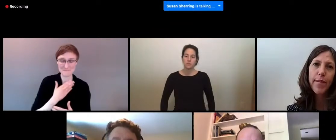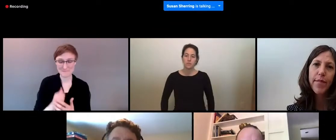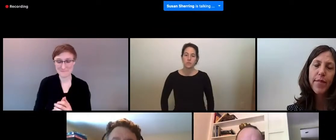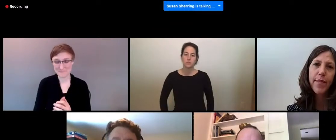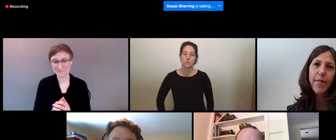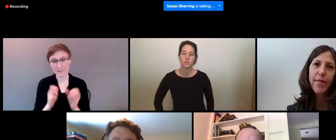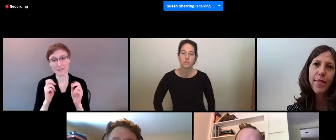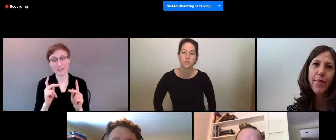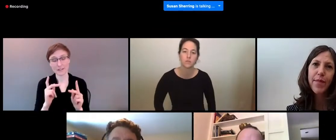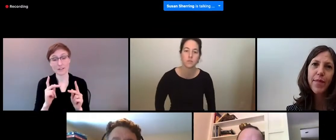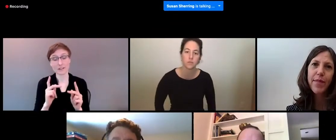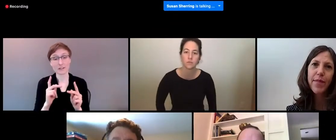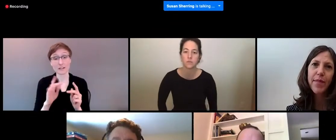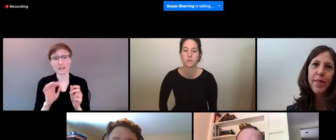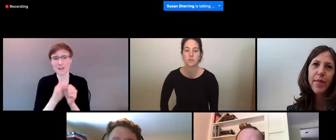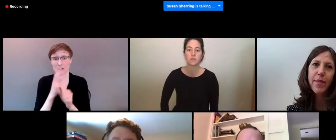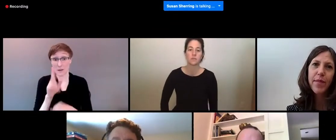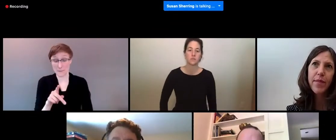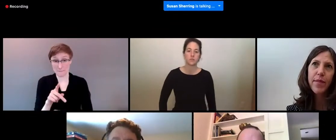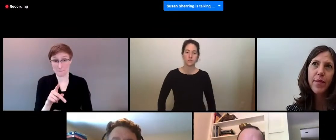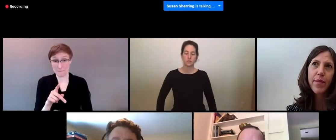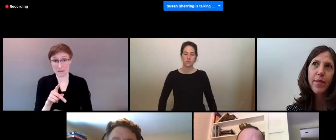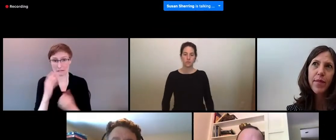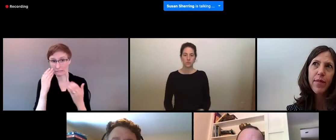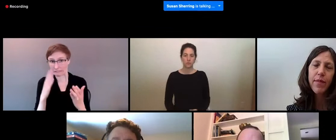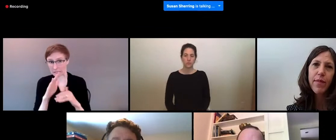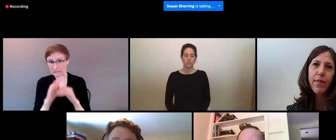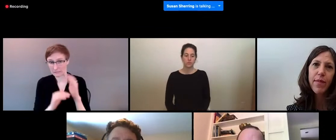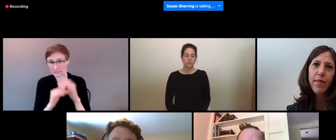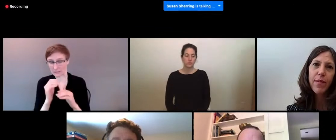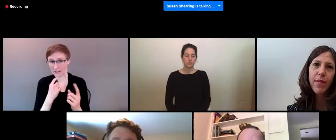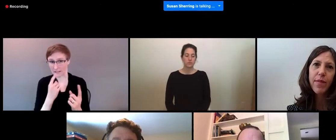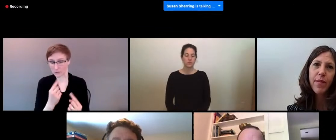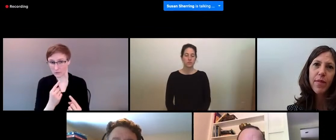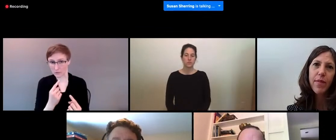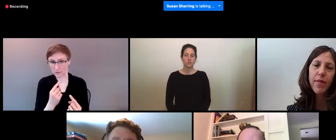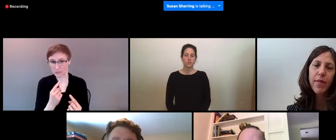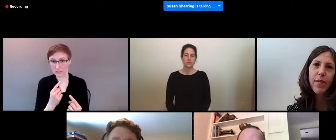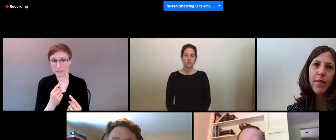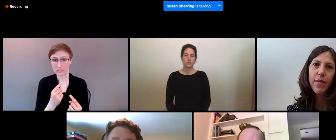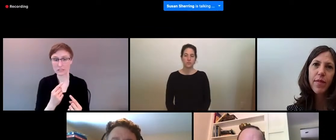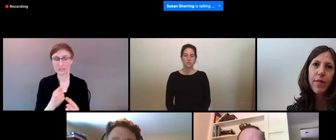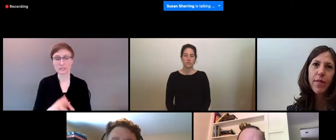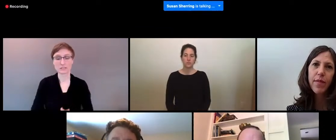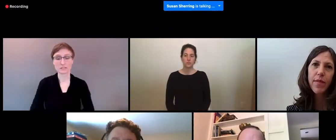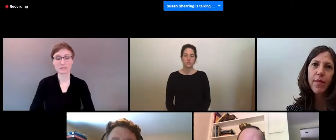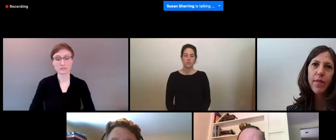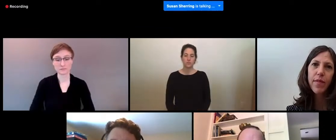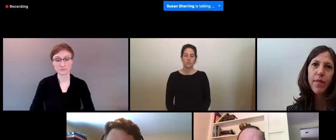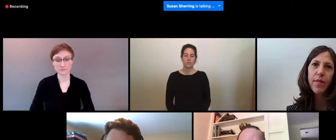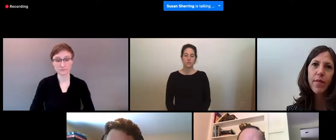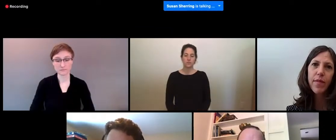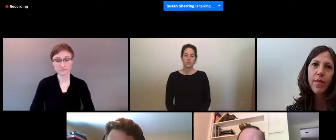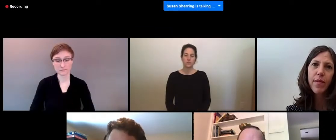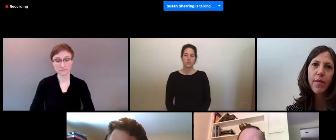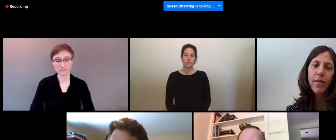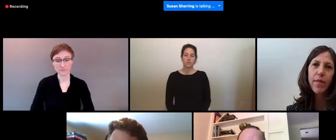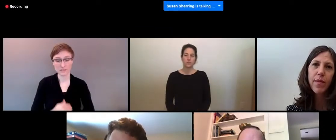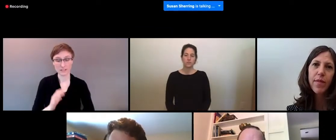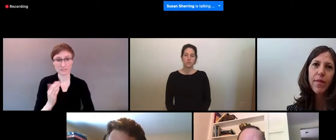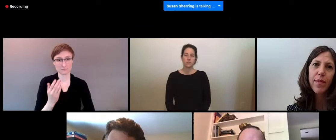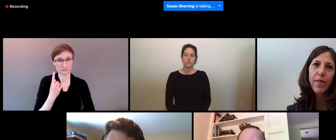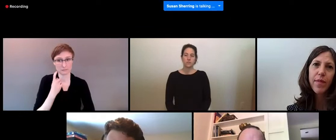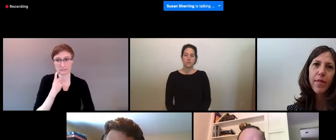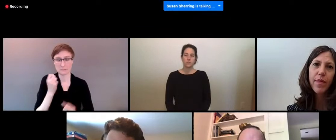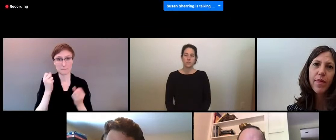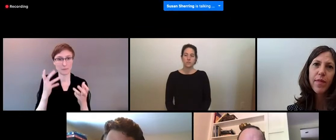follow-up, and I'm not sure how comfortable you're going to be answering this, but it seems in the last few days a lot of opportunities have opened in terms